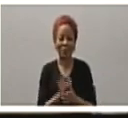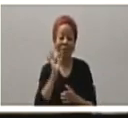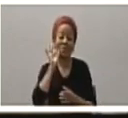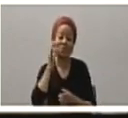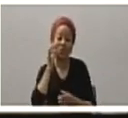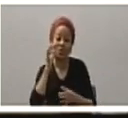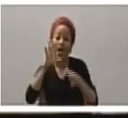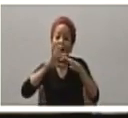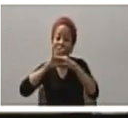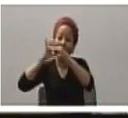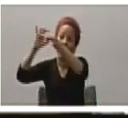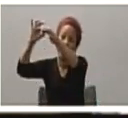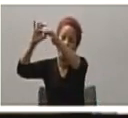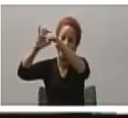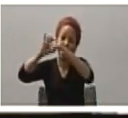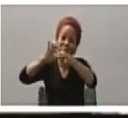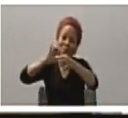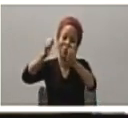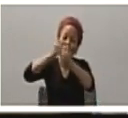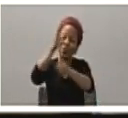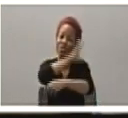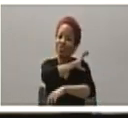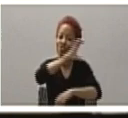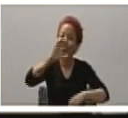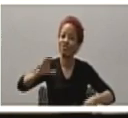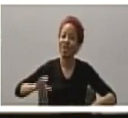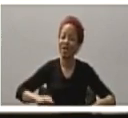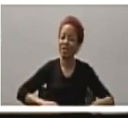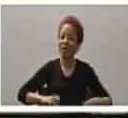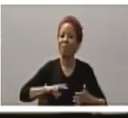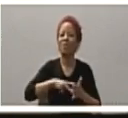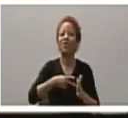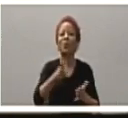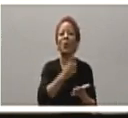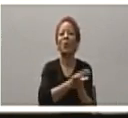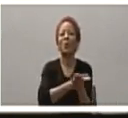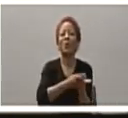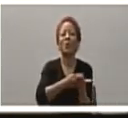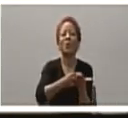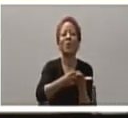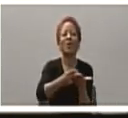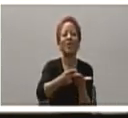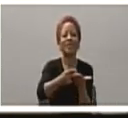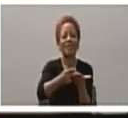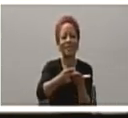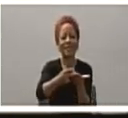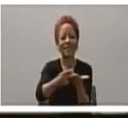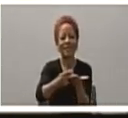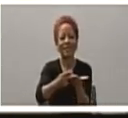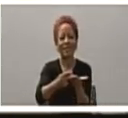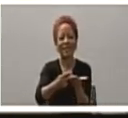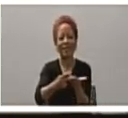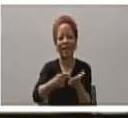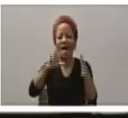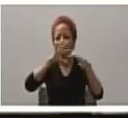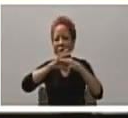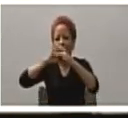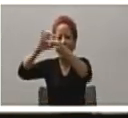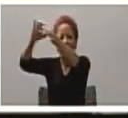holiness. Holiness is therefore the fruit of an effective communion with Jesus